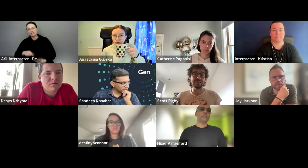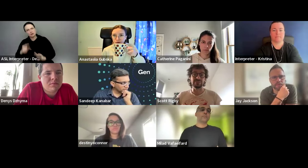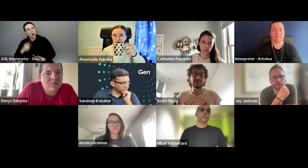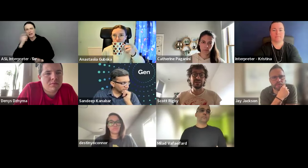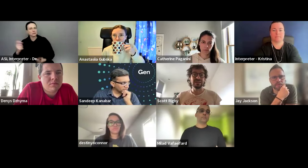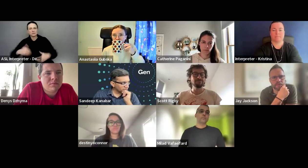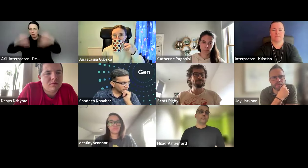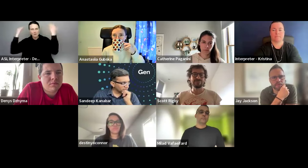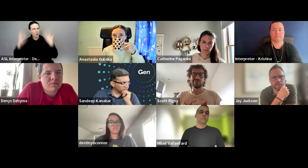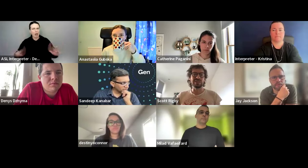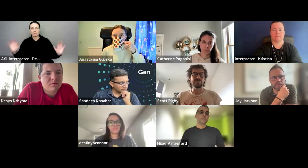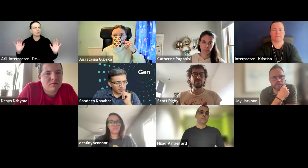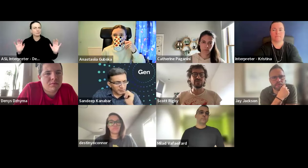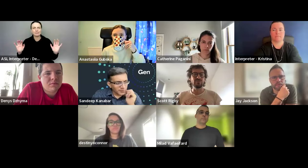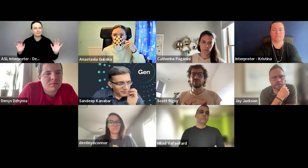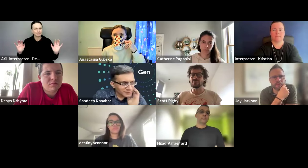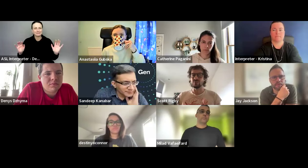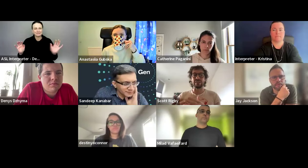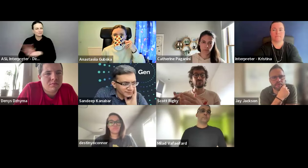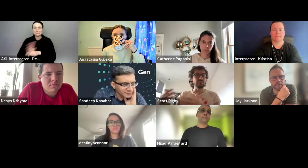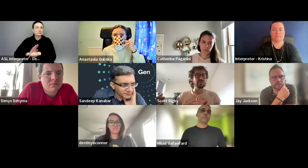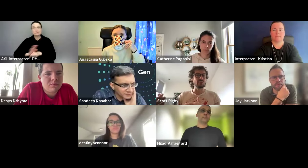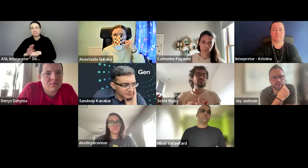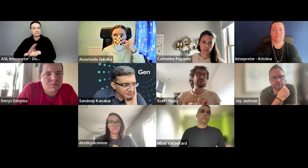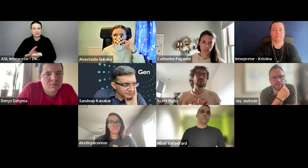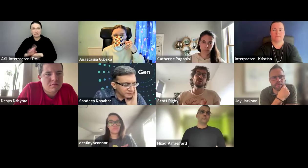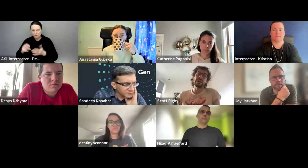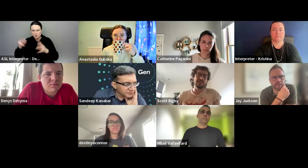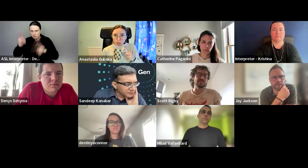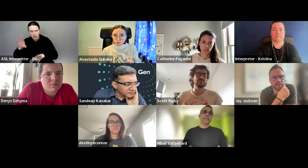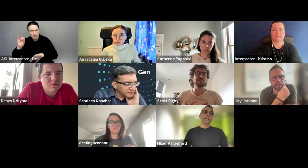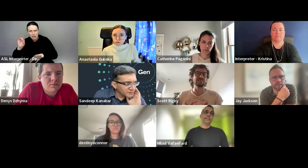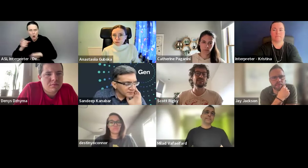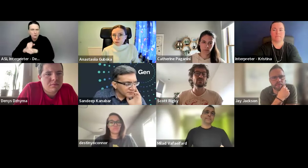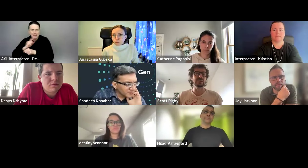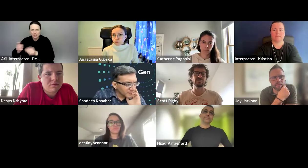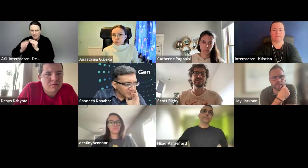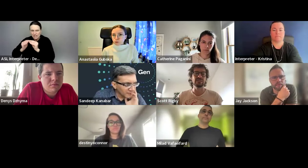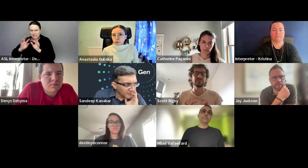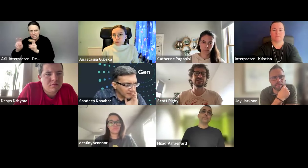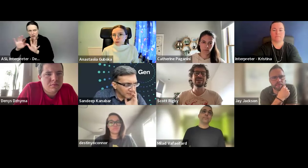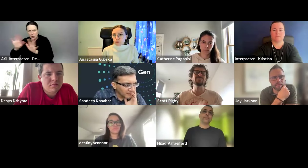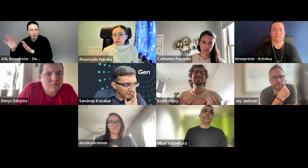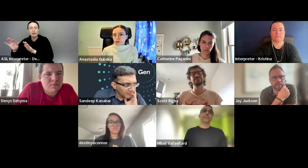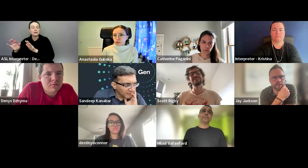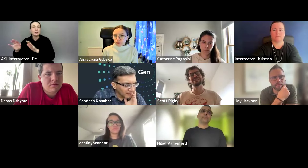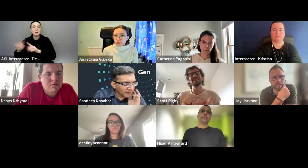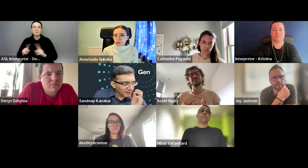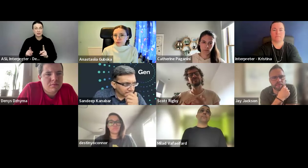as maintainers, because we also have to review the code and make sure, okay, yes, it fixes an issue that someone identified,